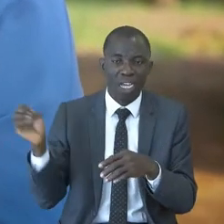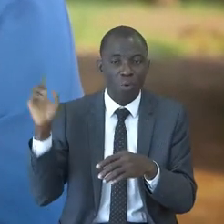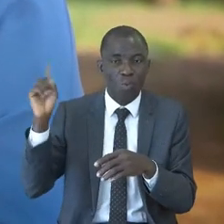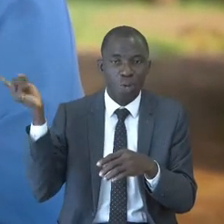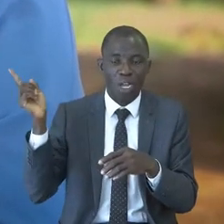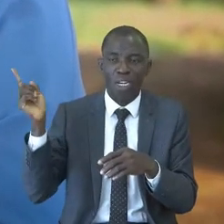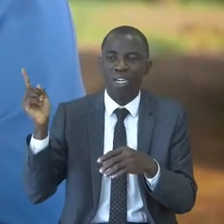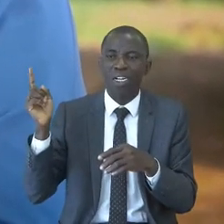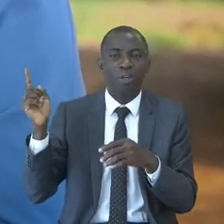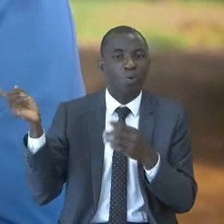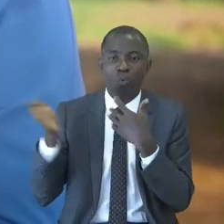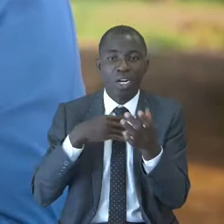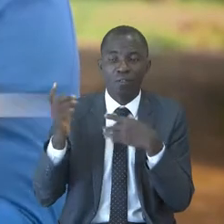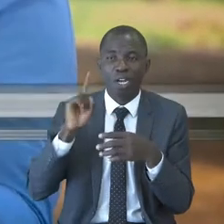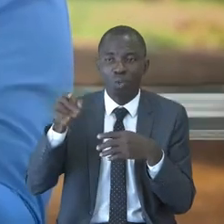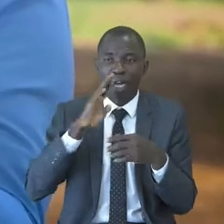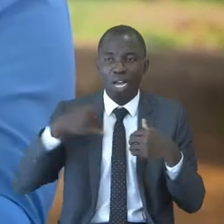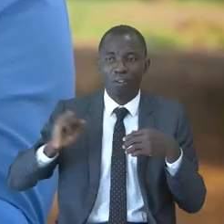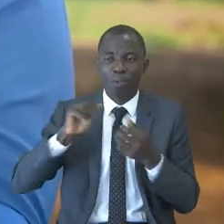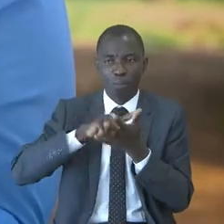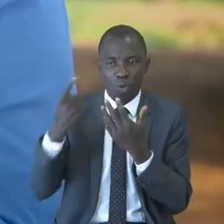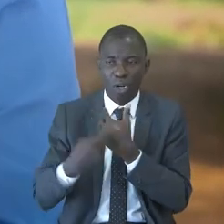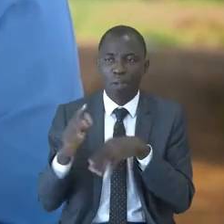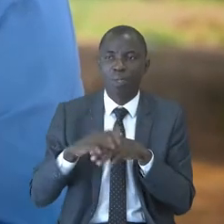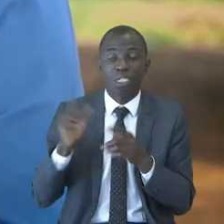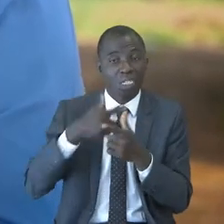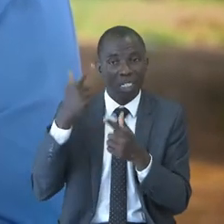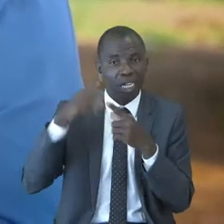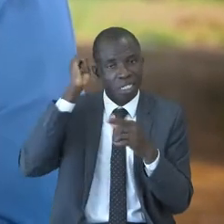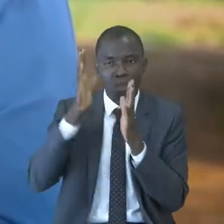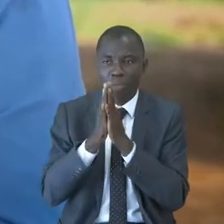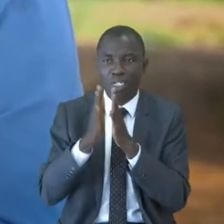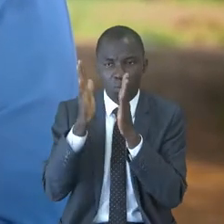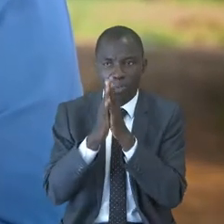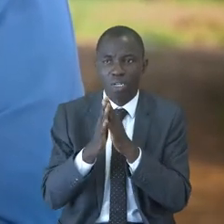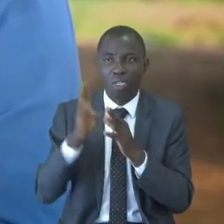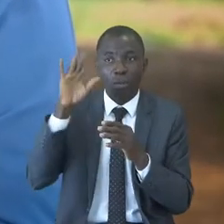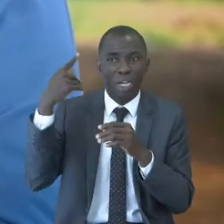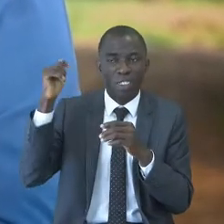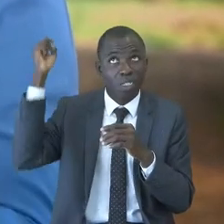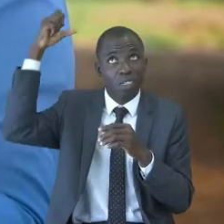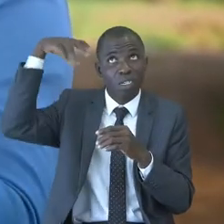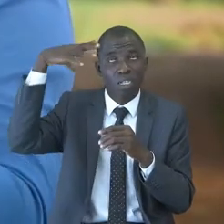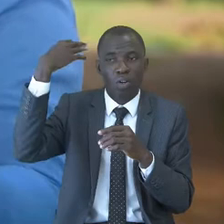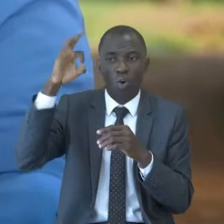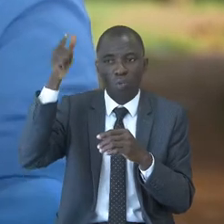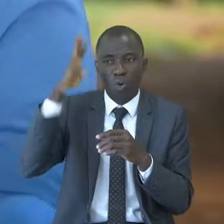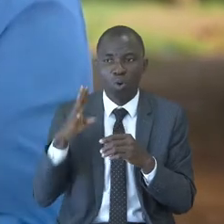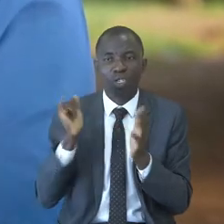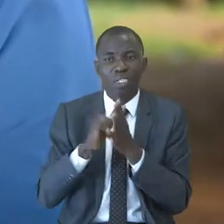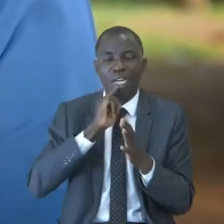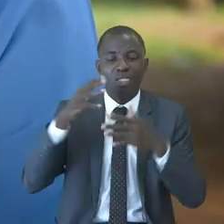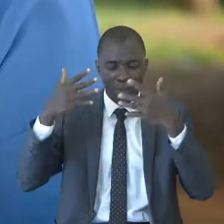upon yourself. When he prayed, by the grace of God, that is all